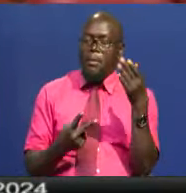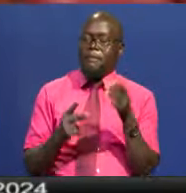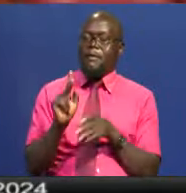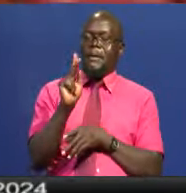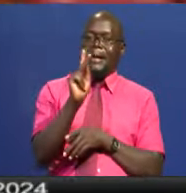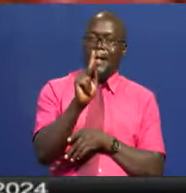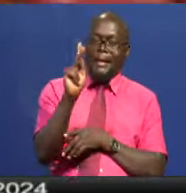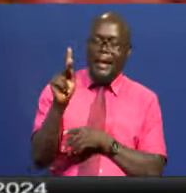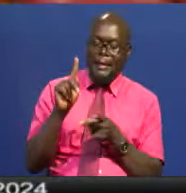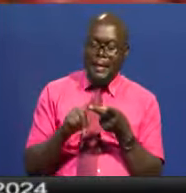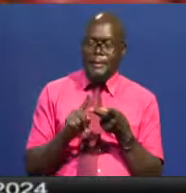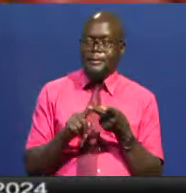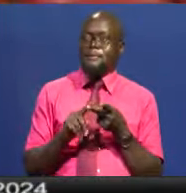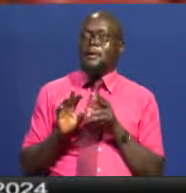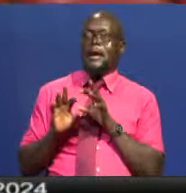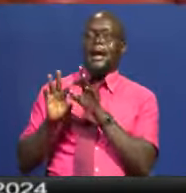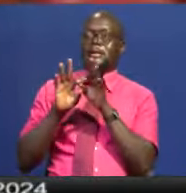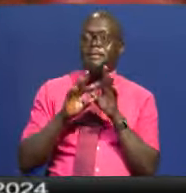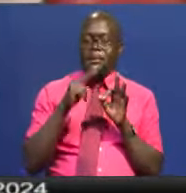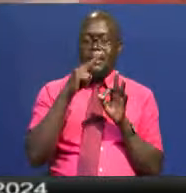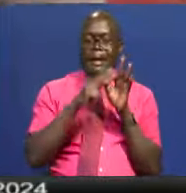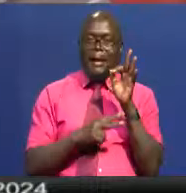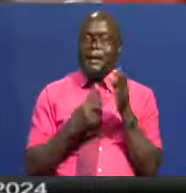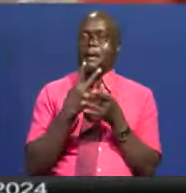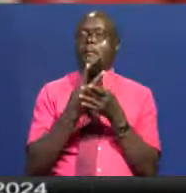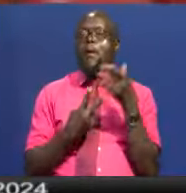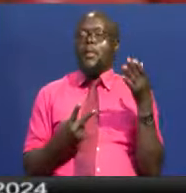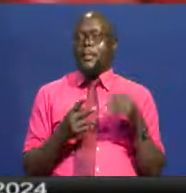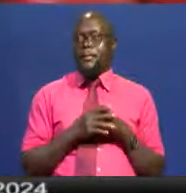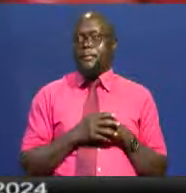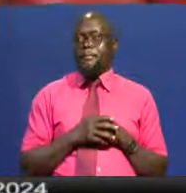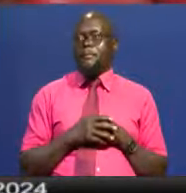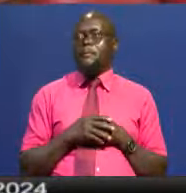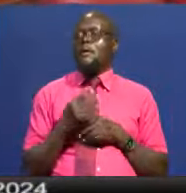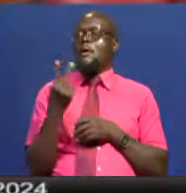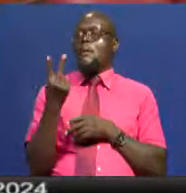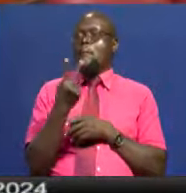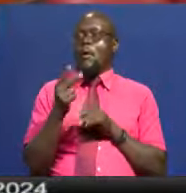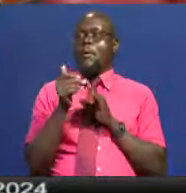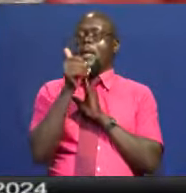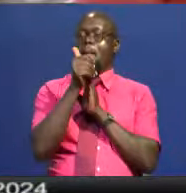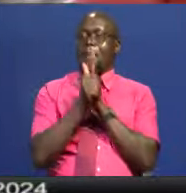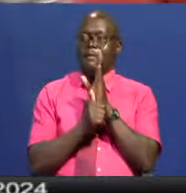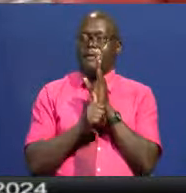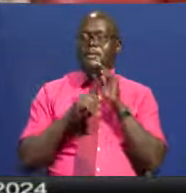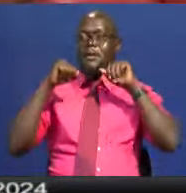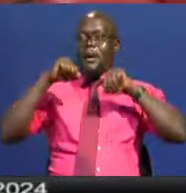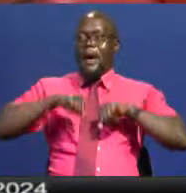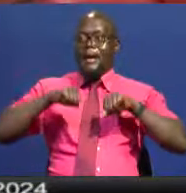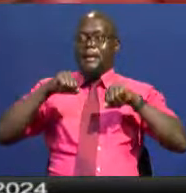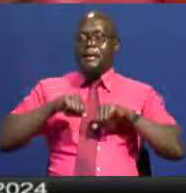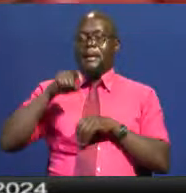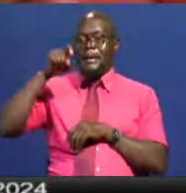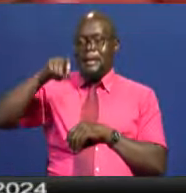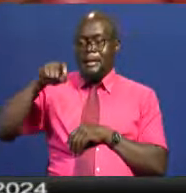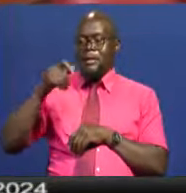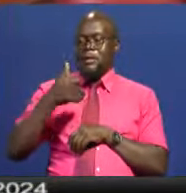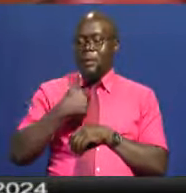Kenya Kwanza and from Azimio. Both manifestos agreed on the need for